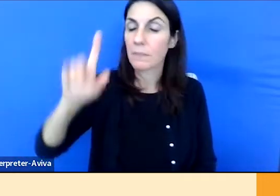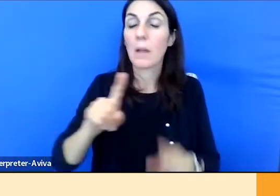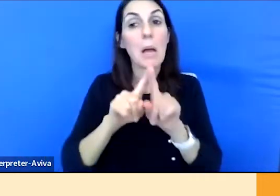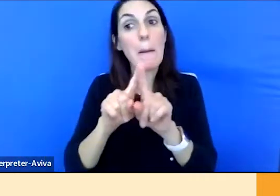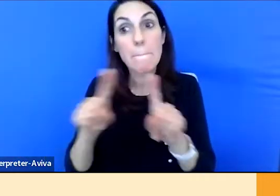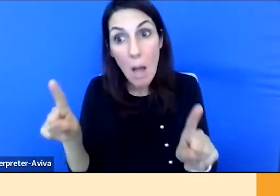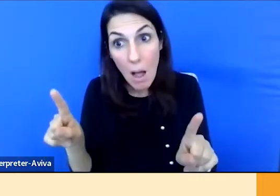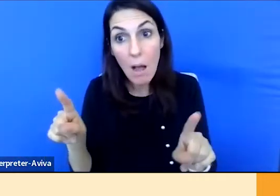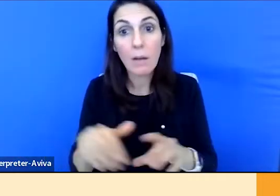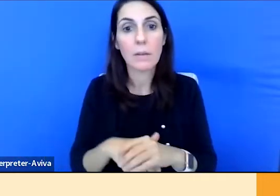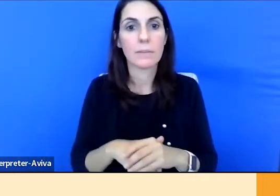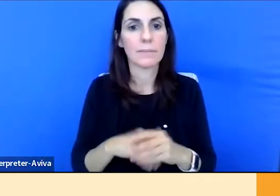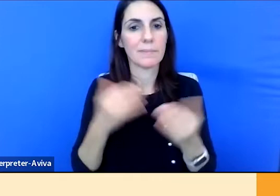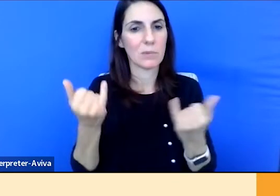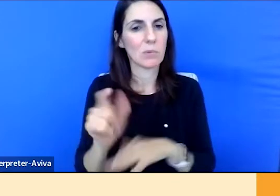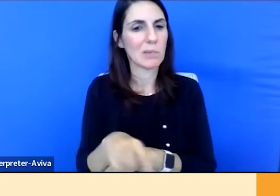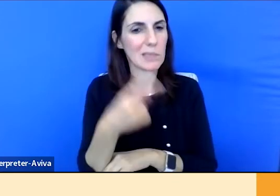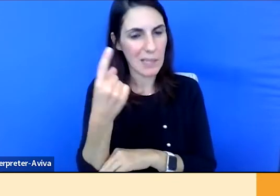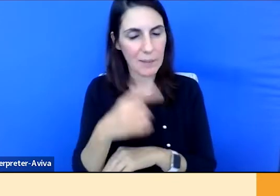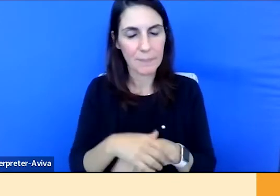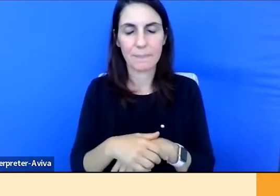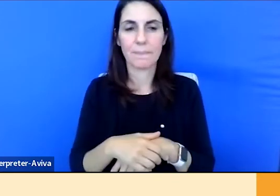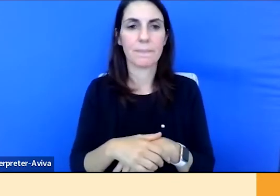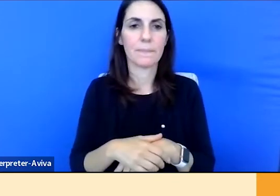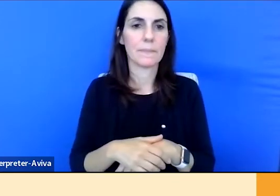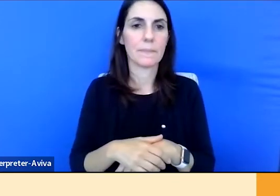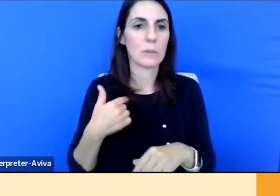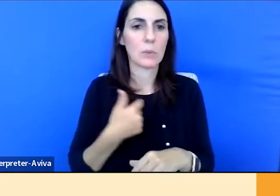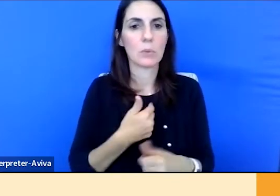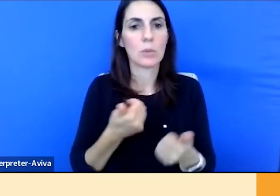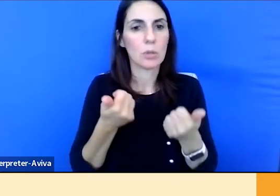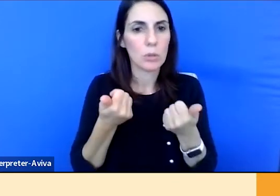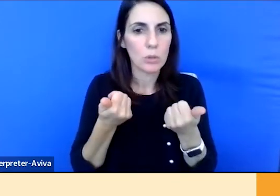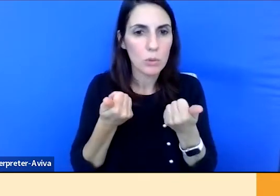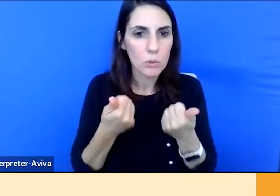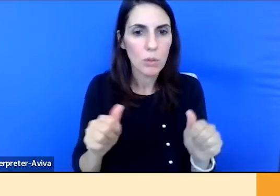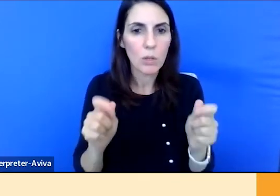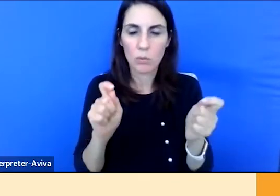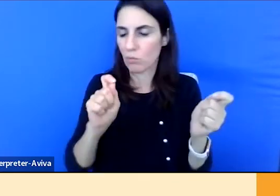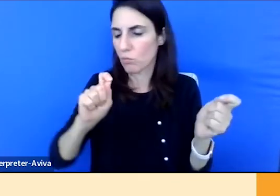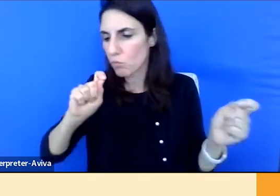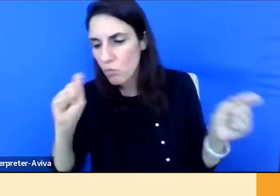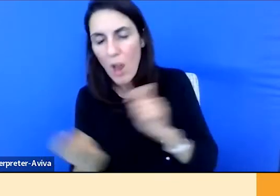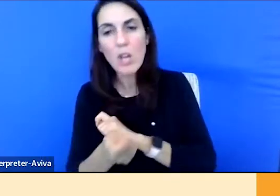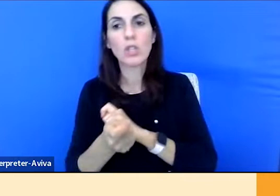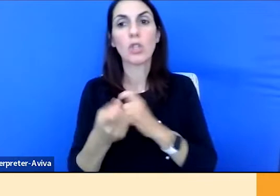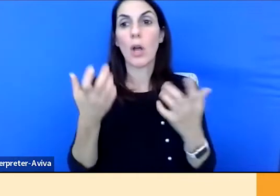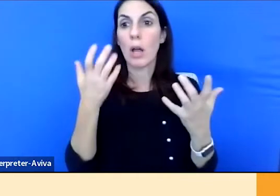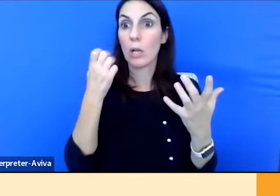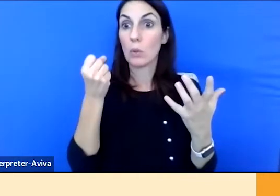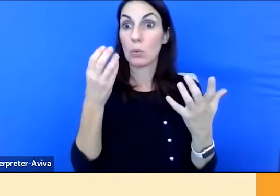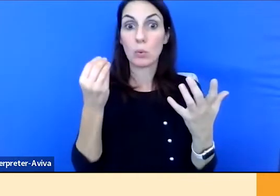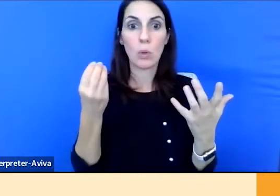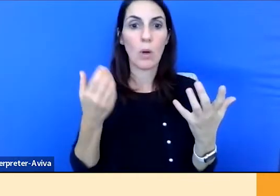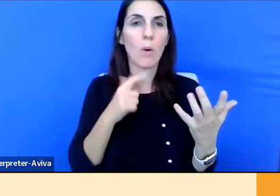However, today, we make an intention to shift so that will be a